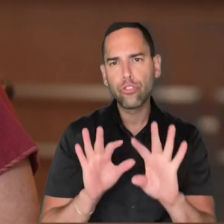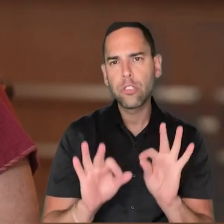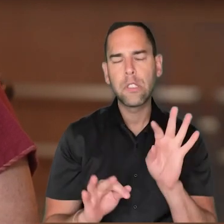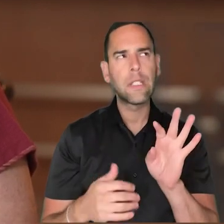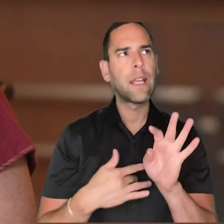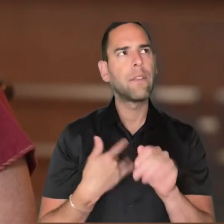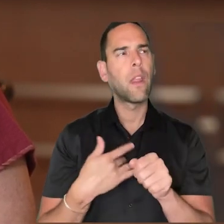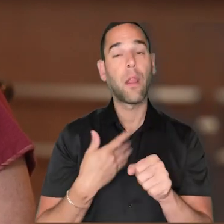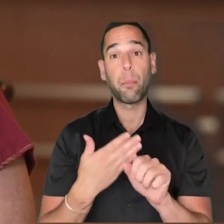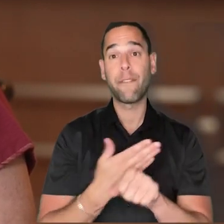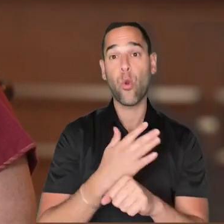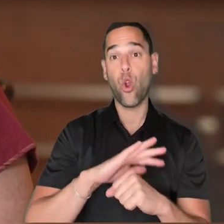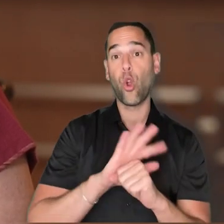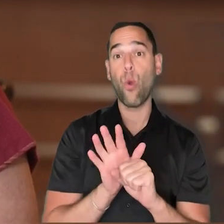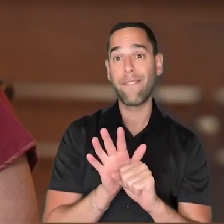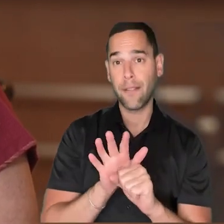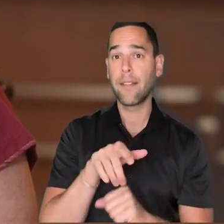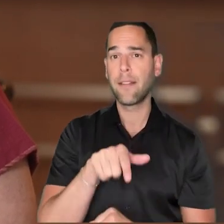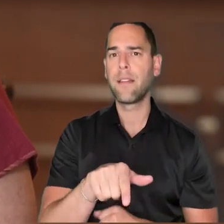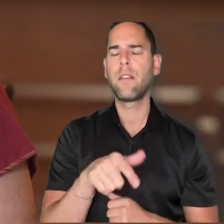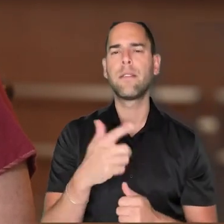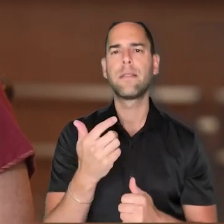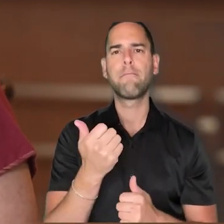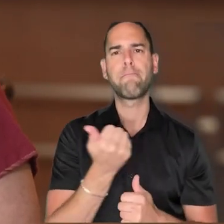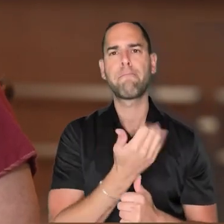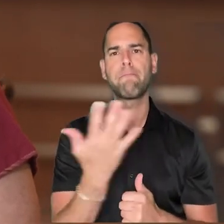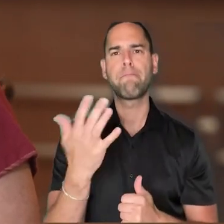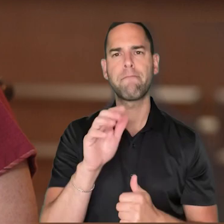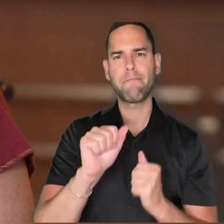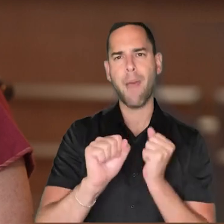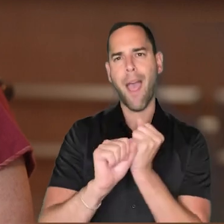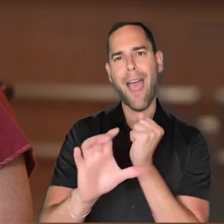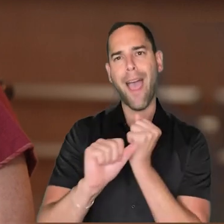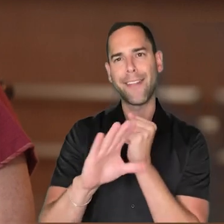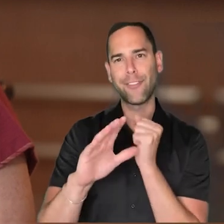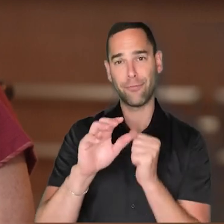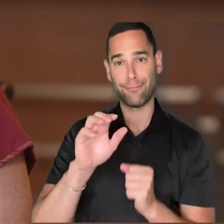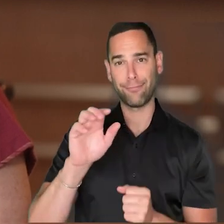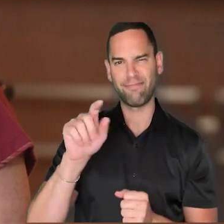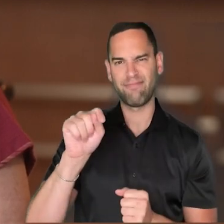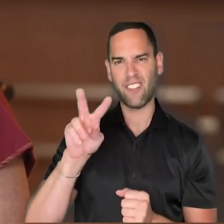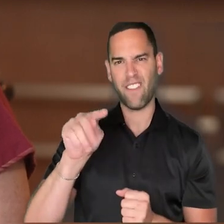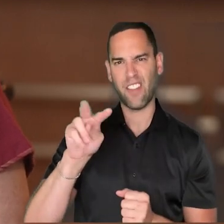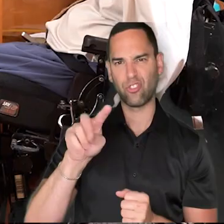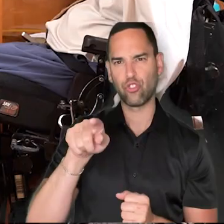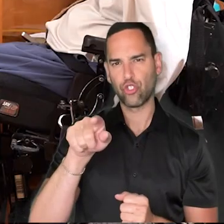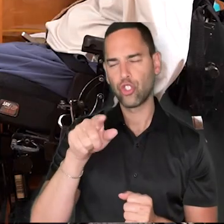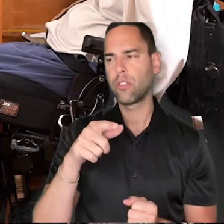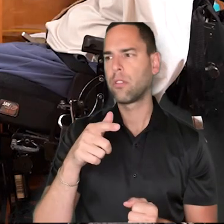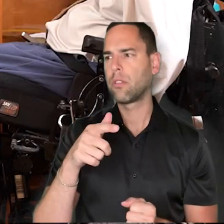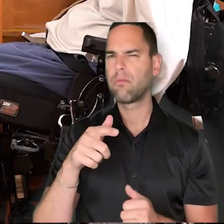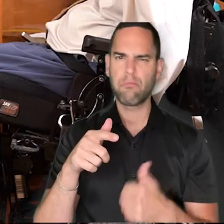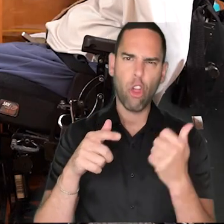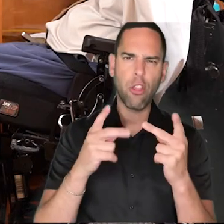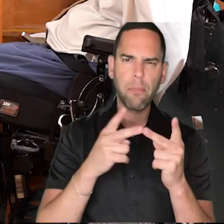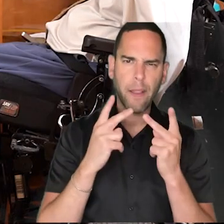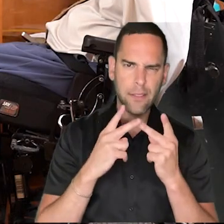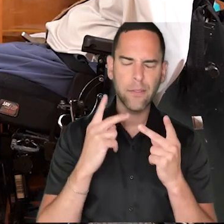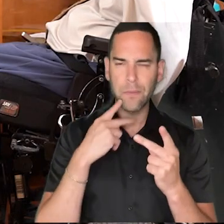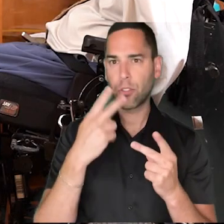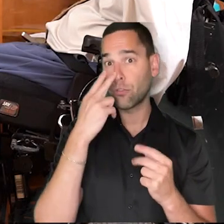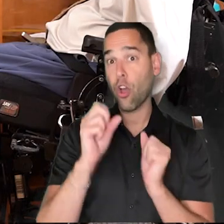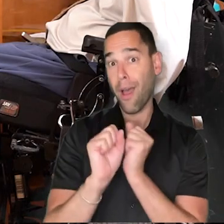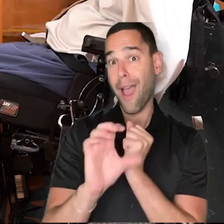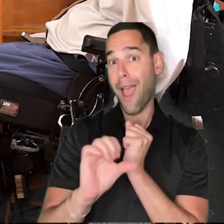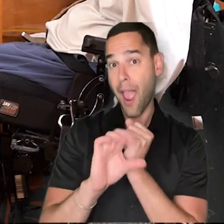for a while, I think before COVID, there were a series of ads that were on